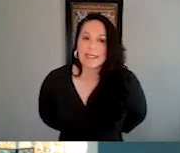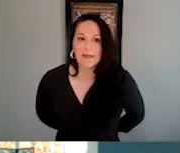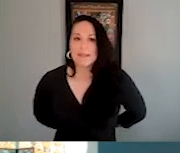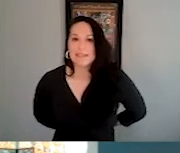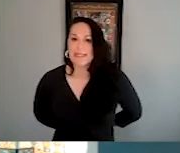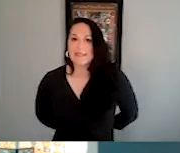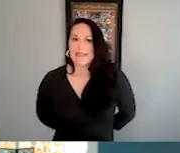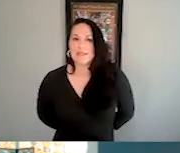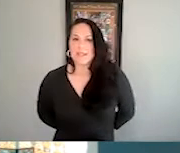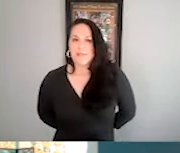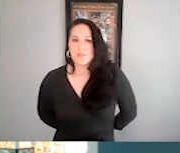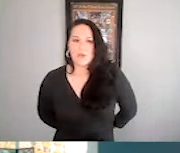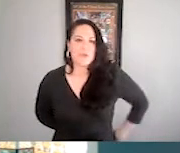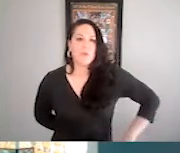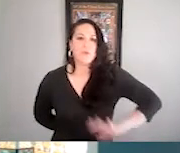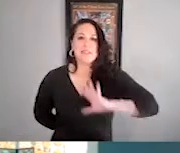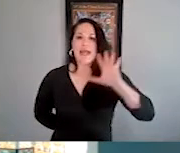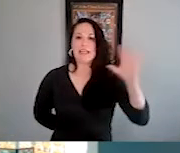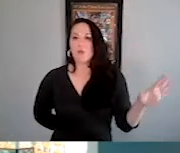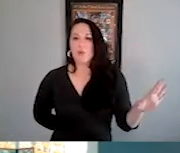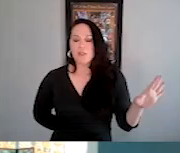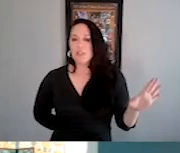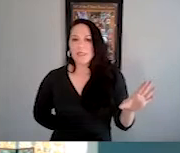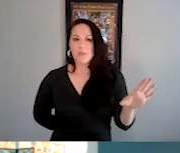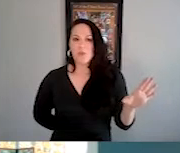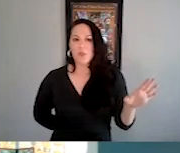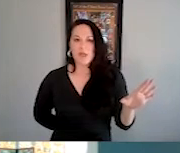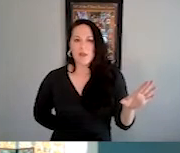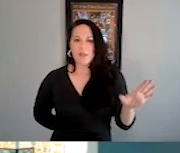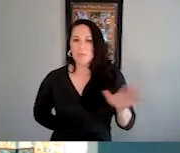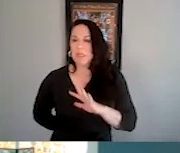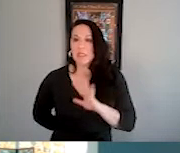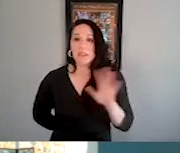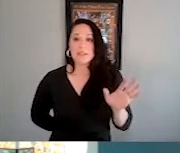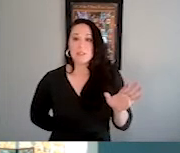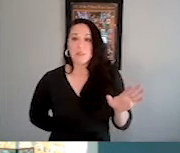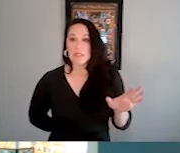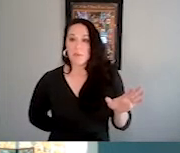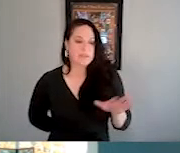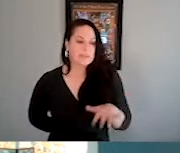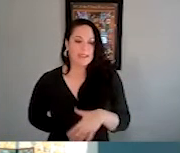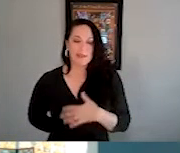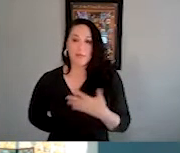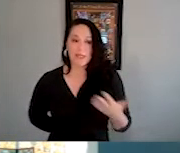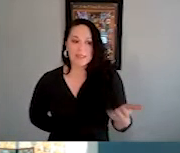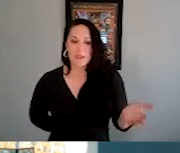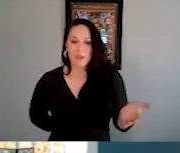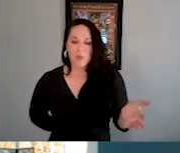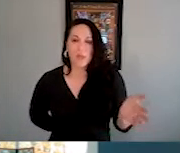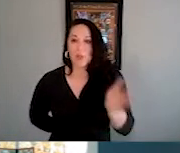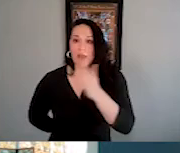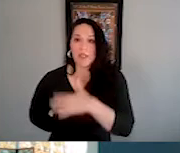Let the data dictate the next step. So if you need to ask more questions based on what you uncovered, collect additional data points. Like I said, for